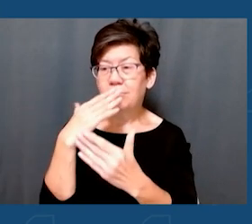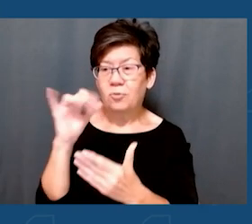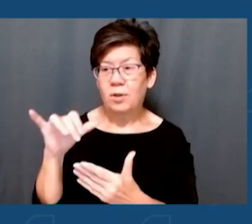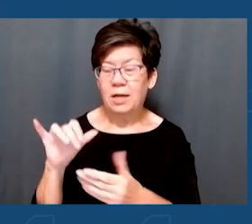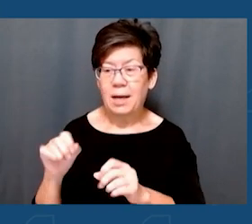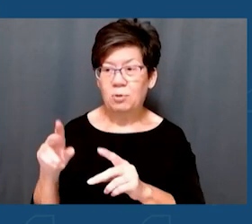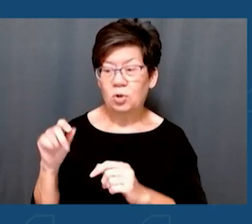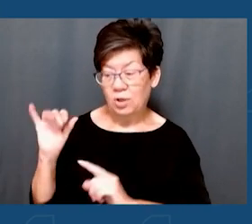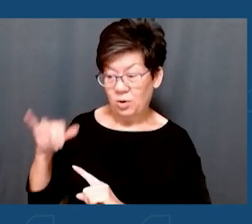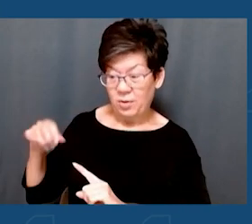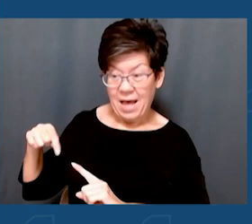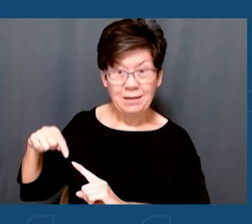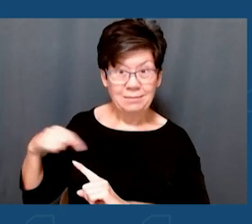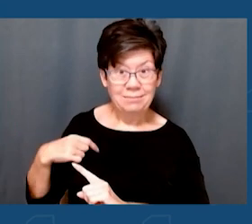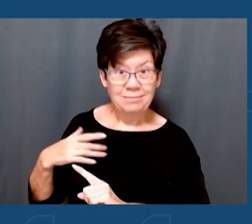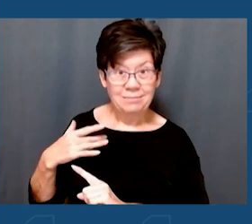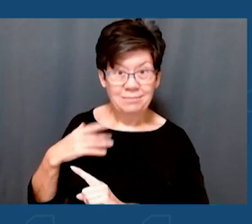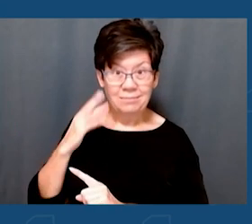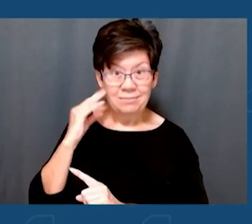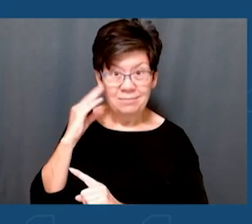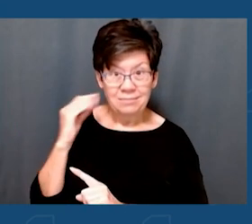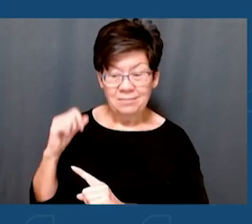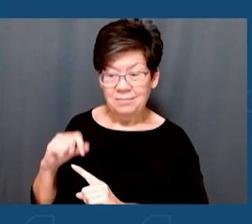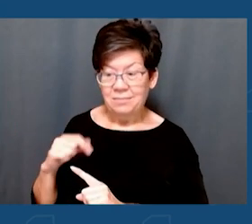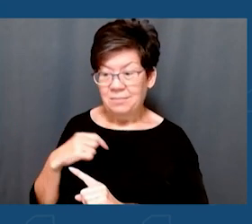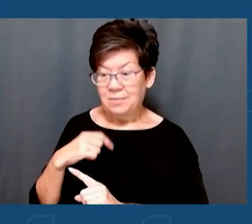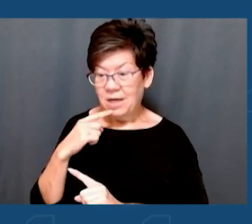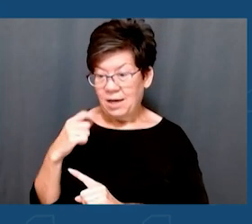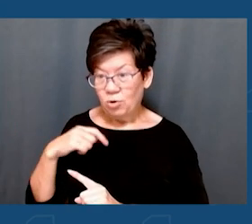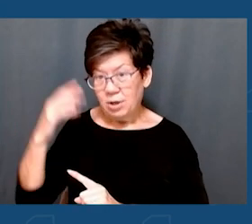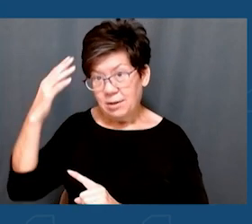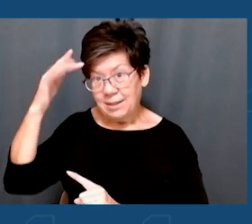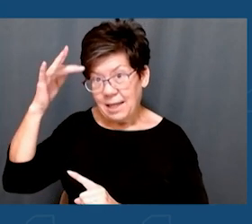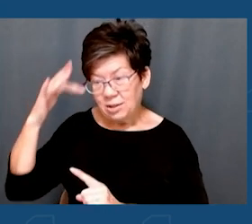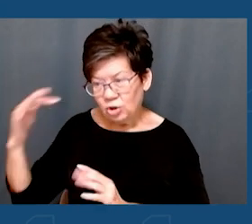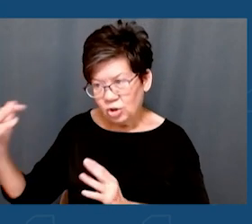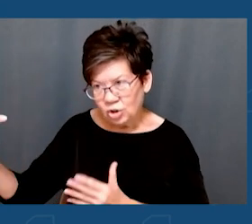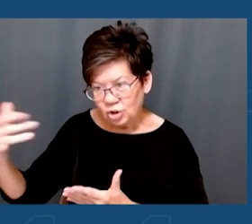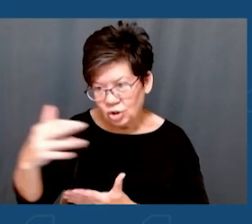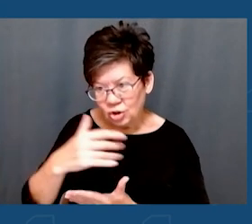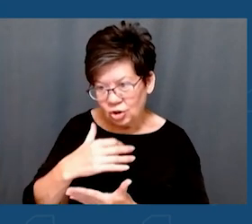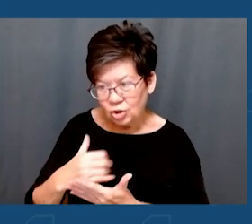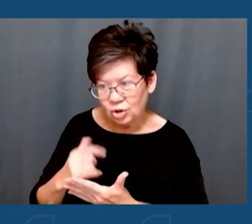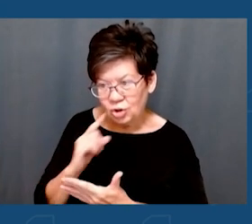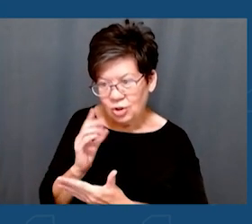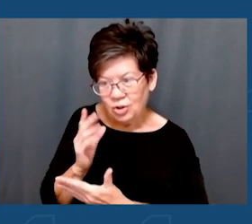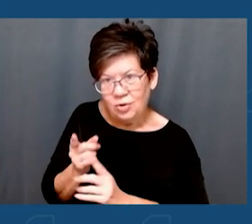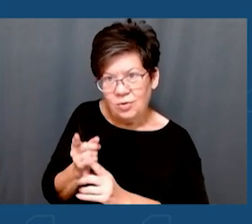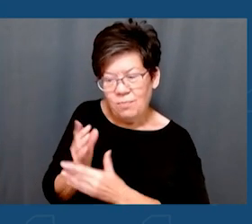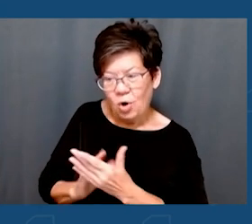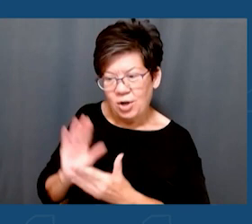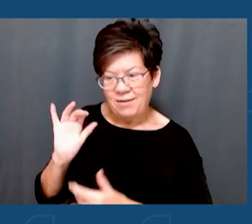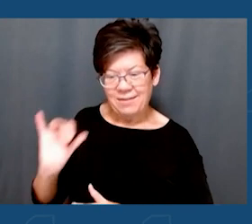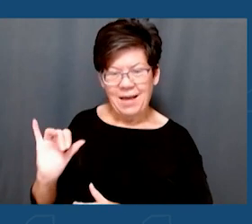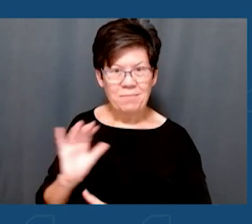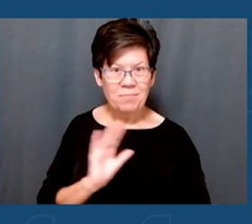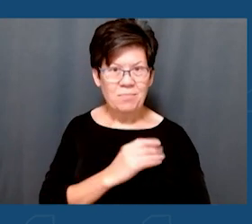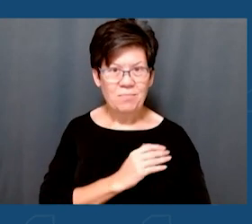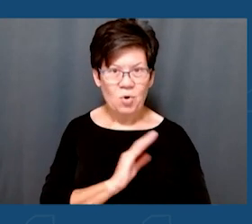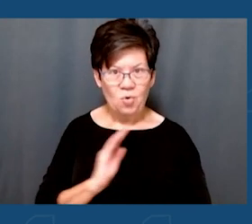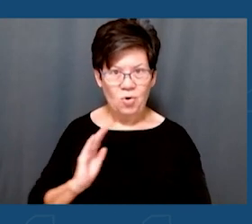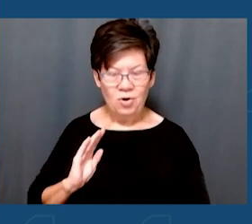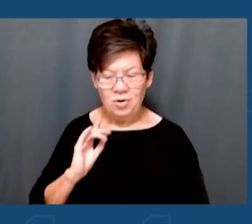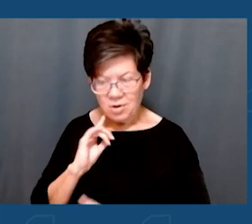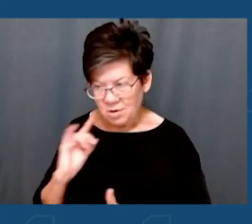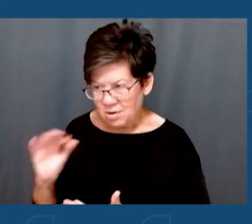all the intelligence that I was able to gather as being part of that, member of that board.